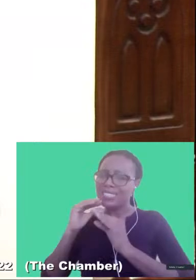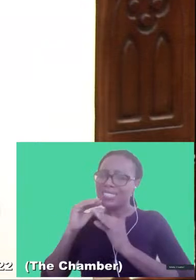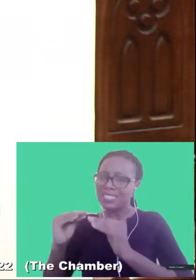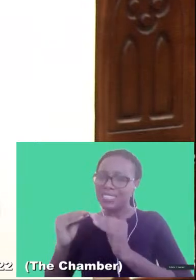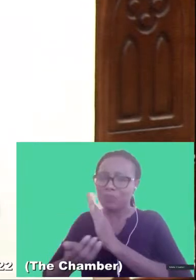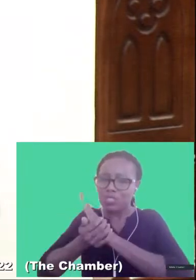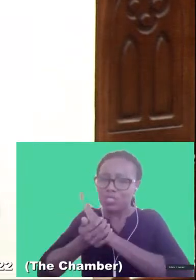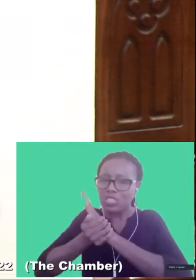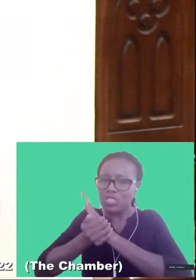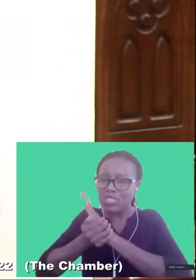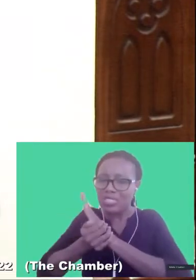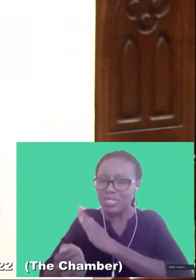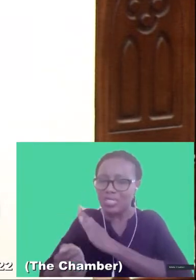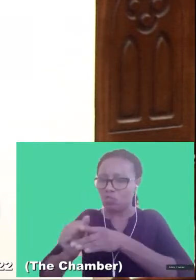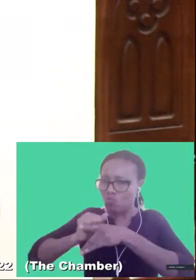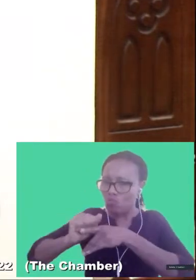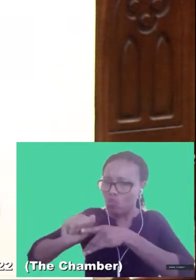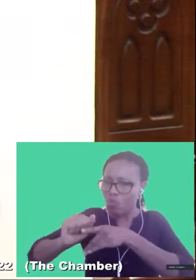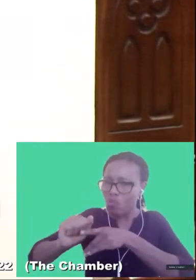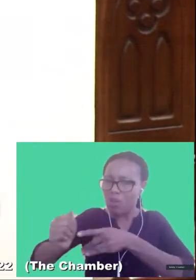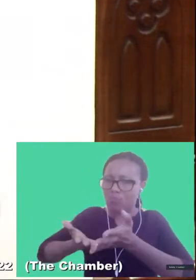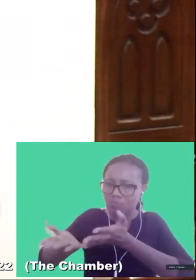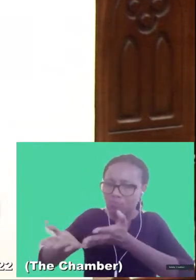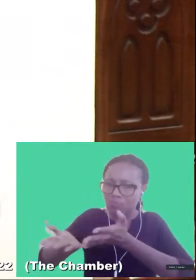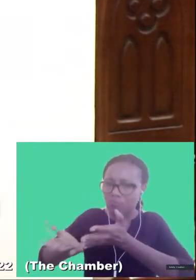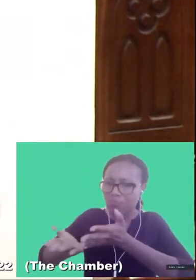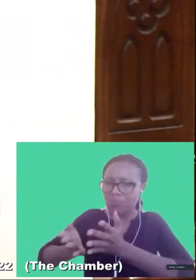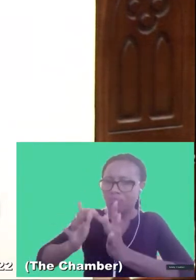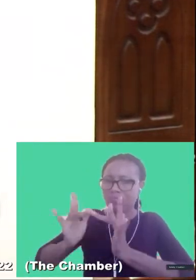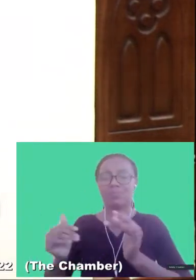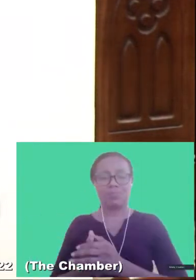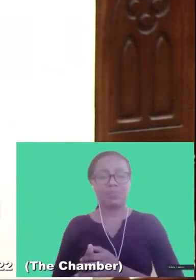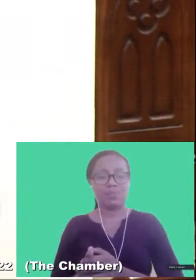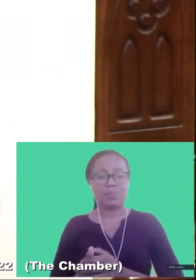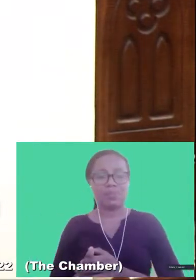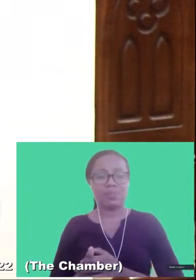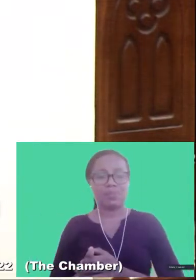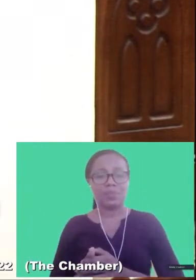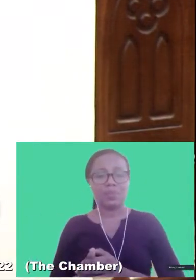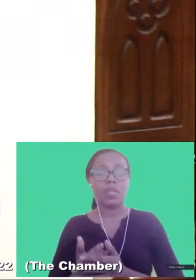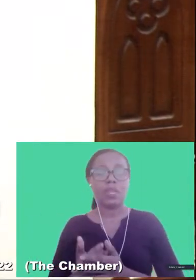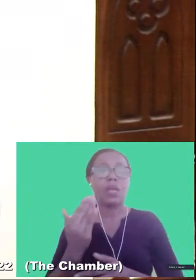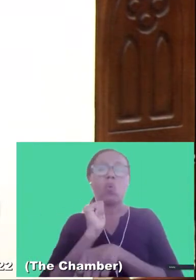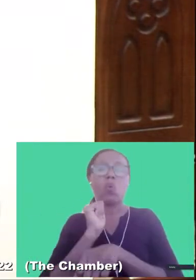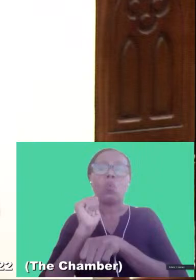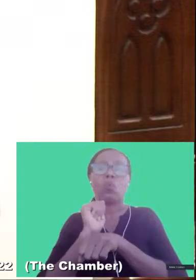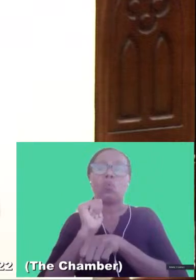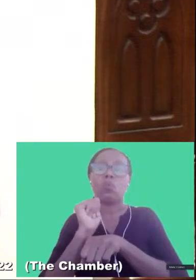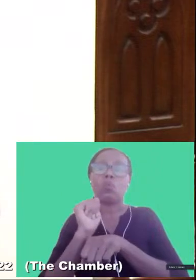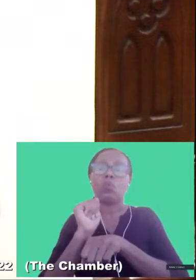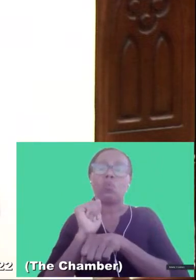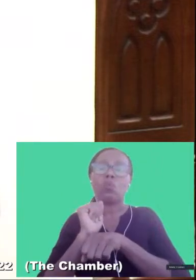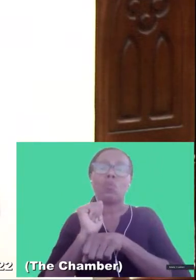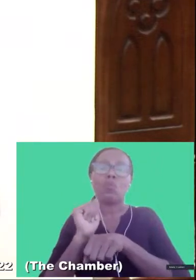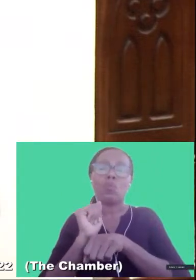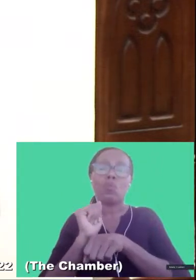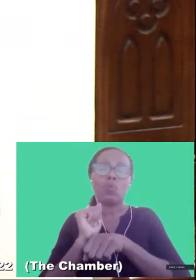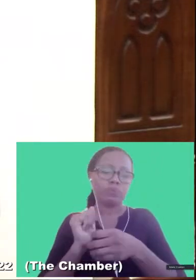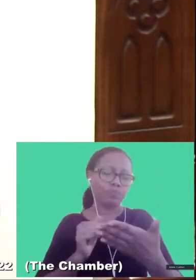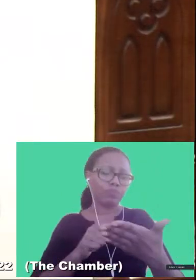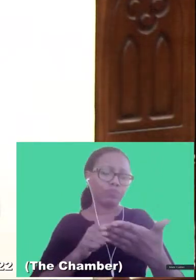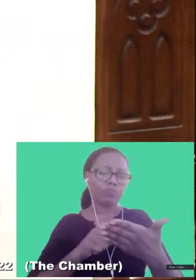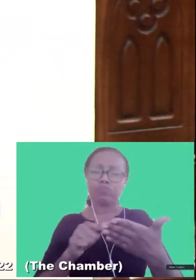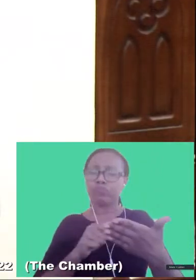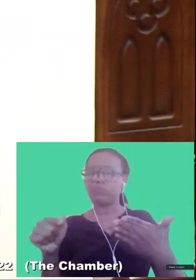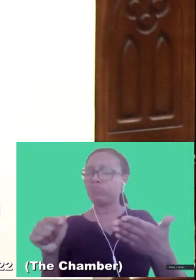the people who produce the work and do it with the greatest levels of